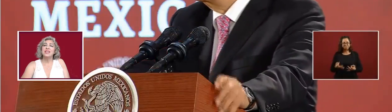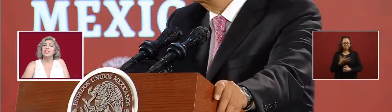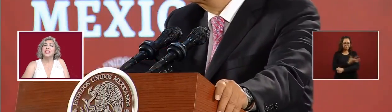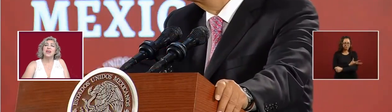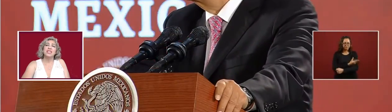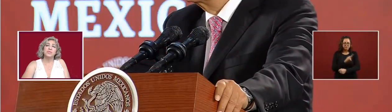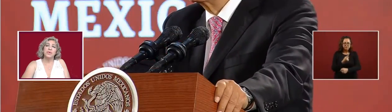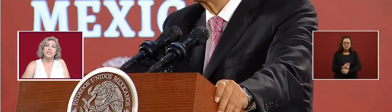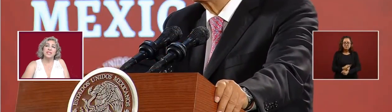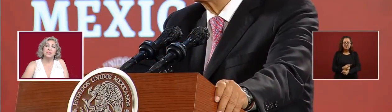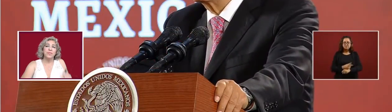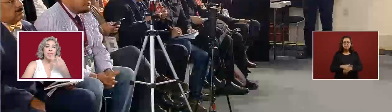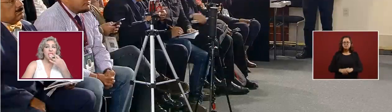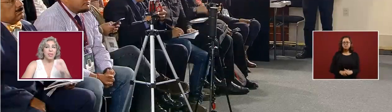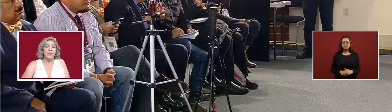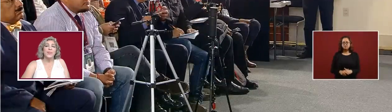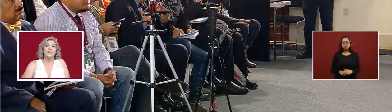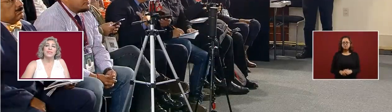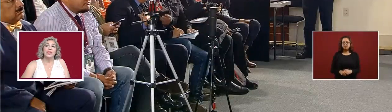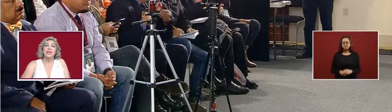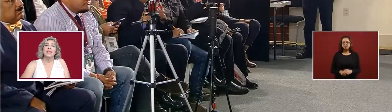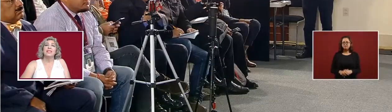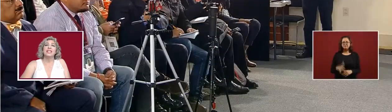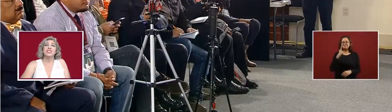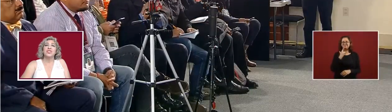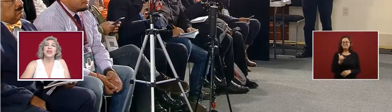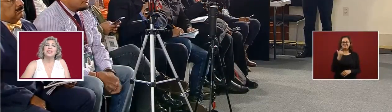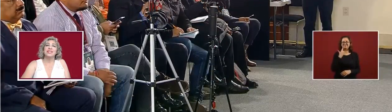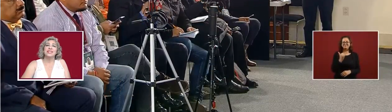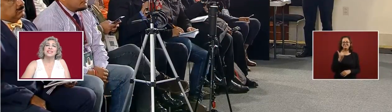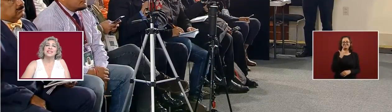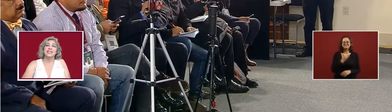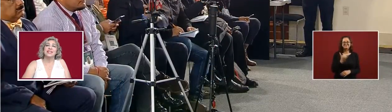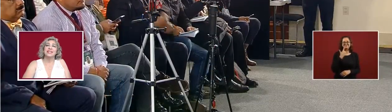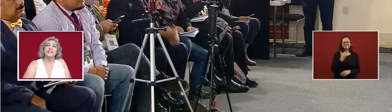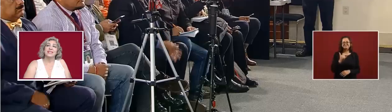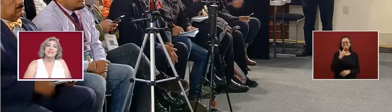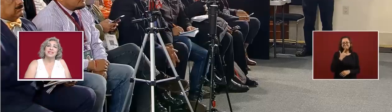ideals, an honest person that struggles.